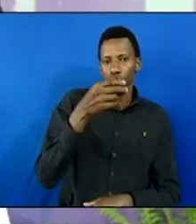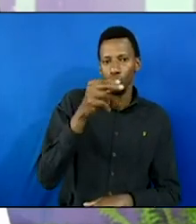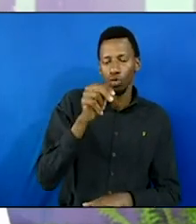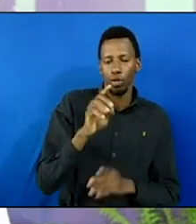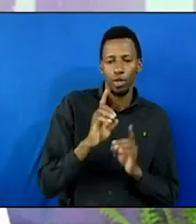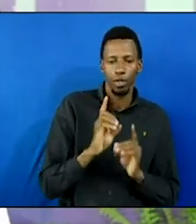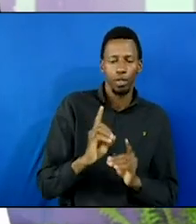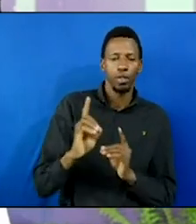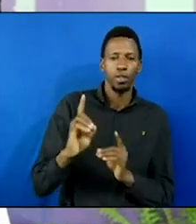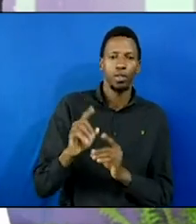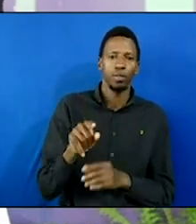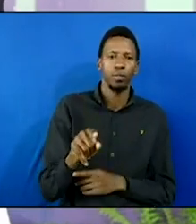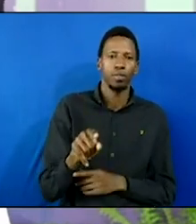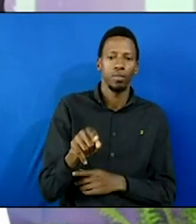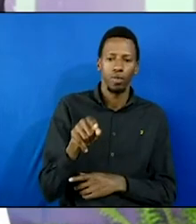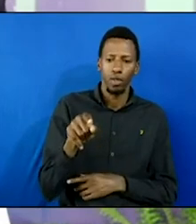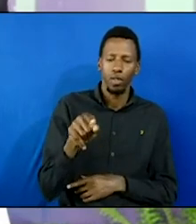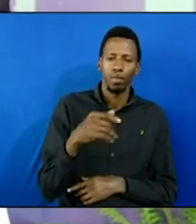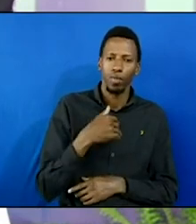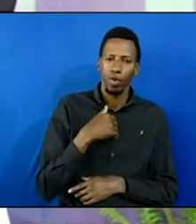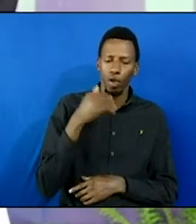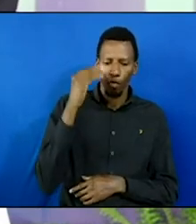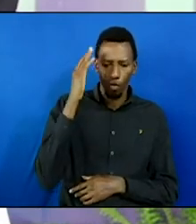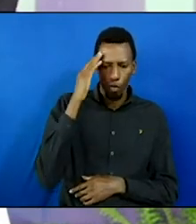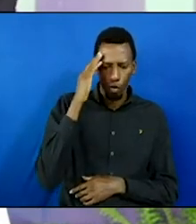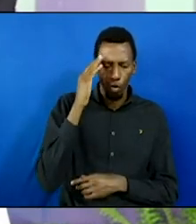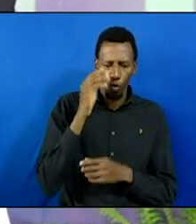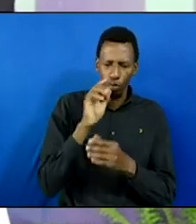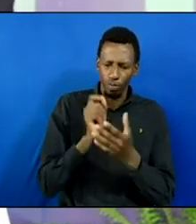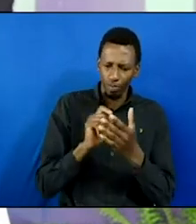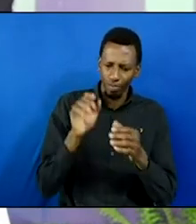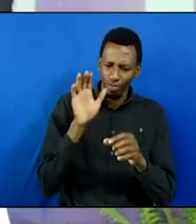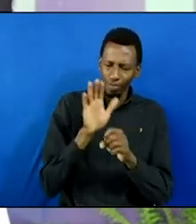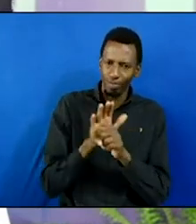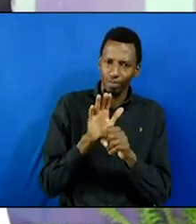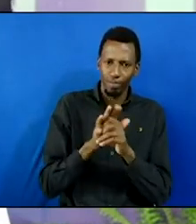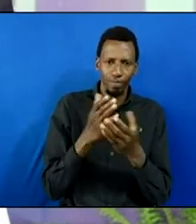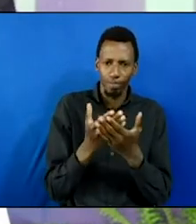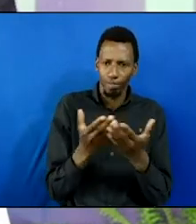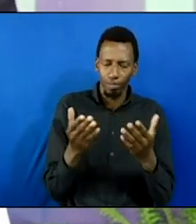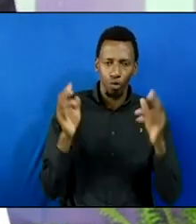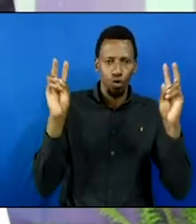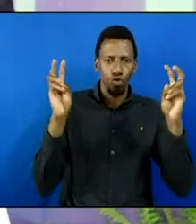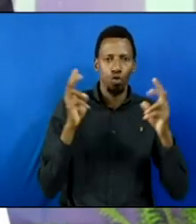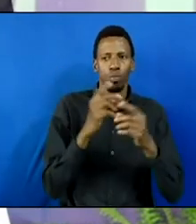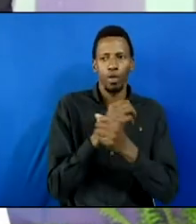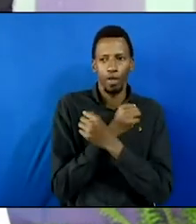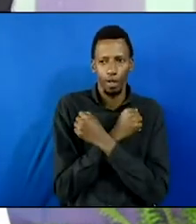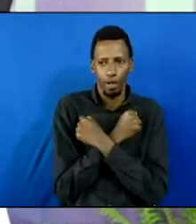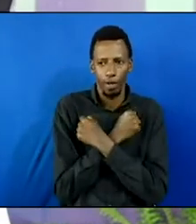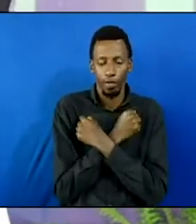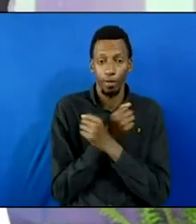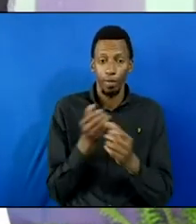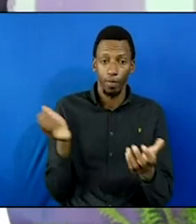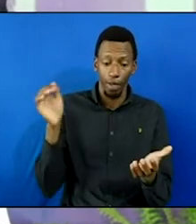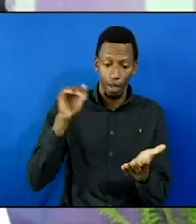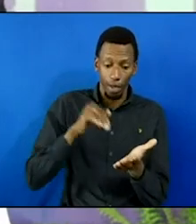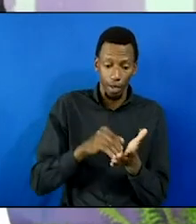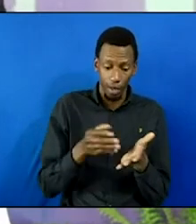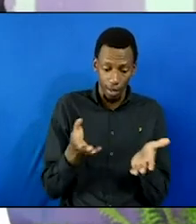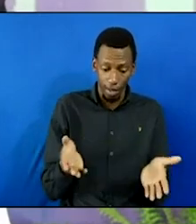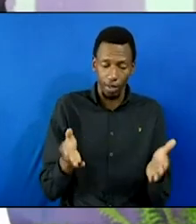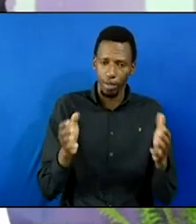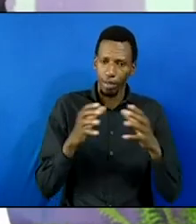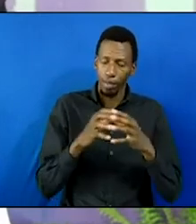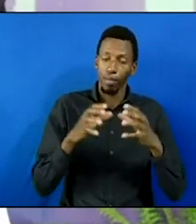Apostle John is known to write so much about love. And here again, he brings us to this great